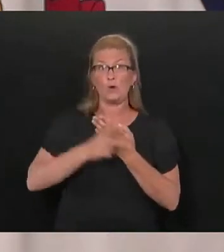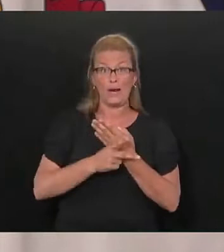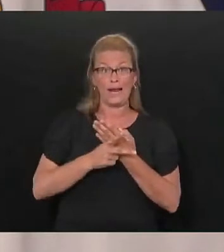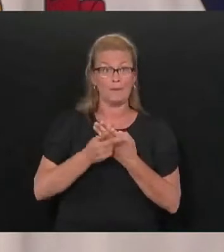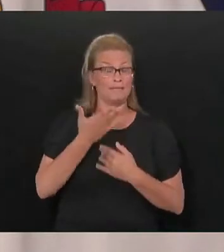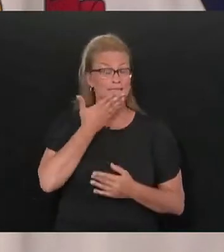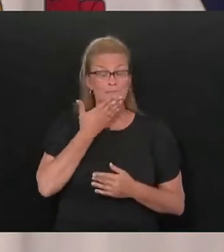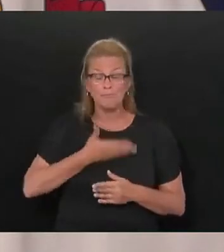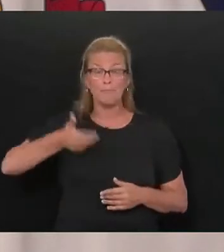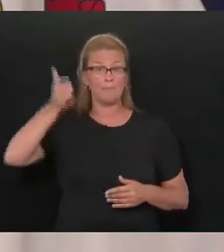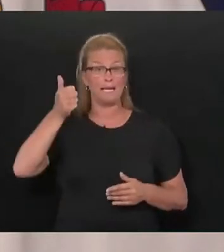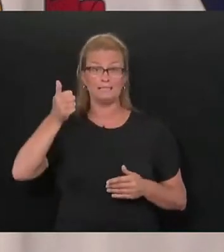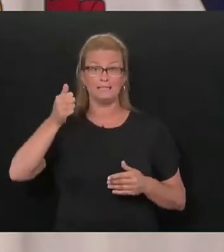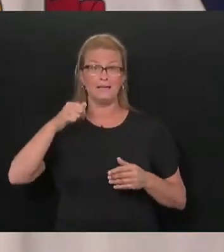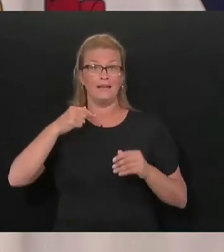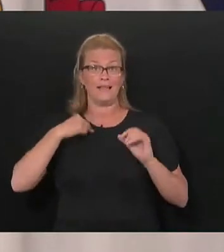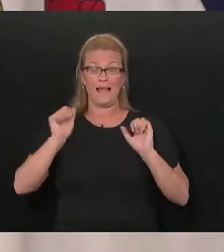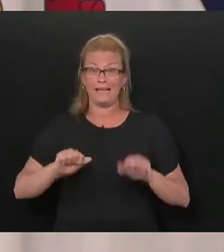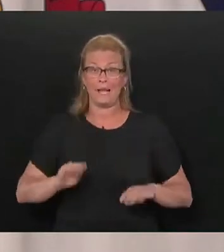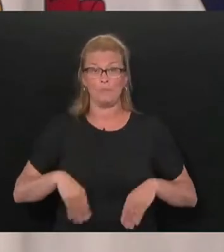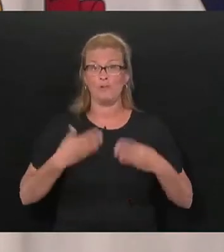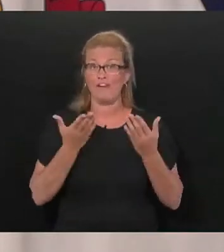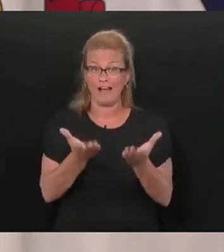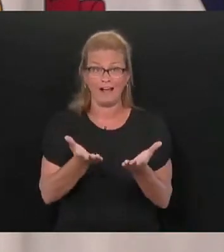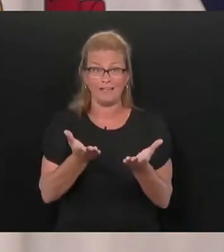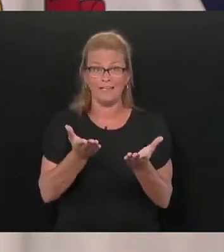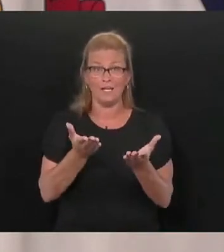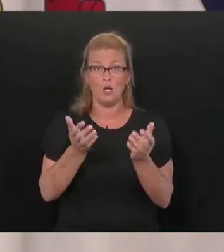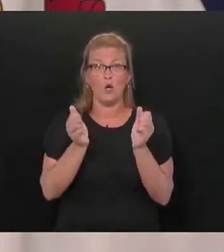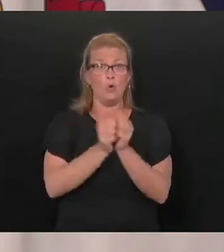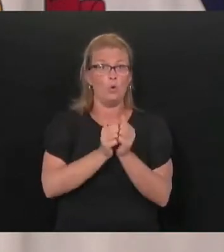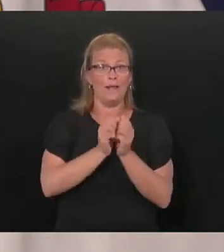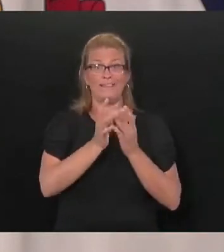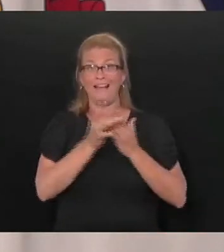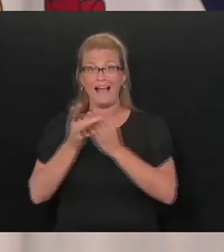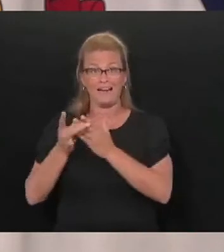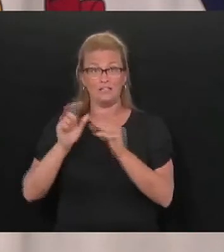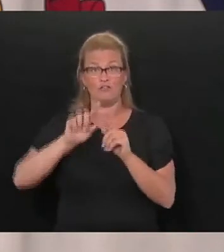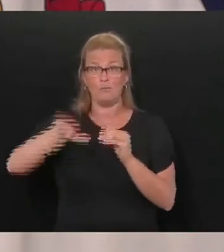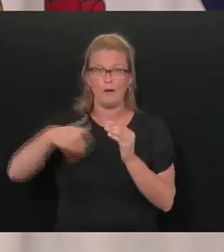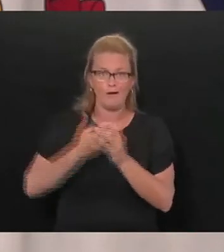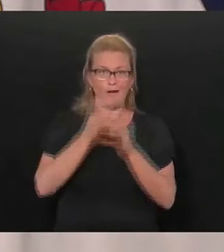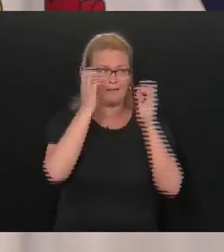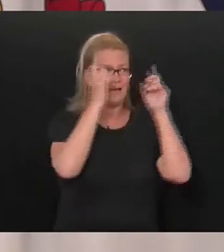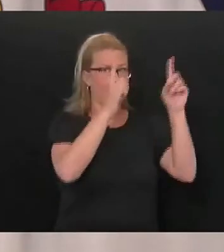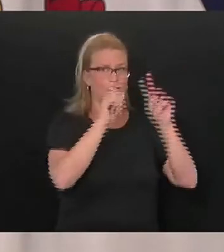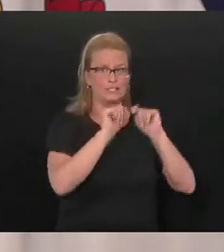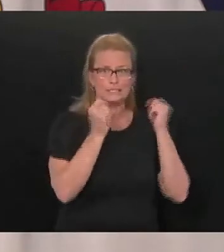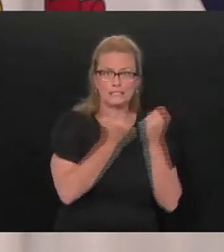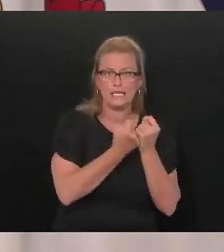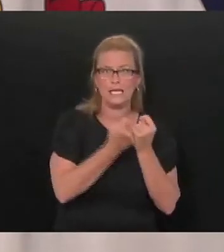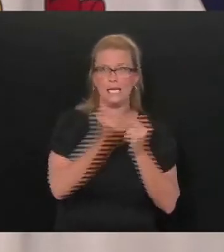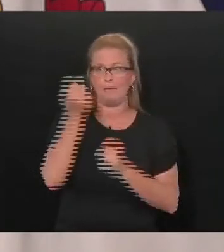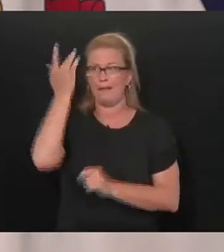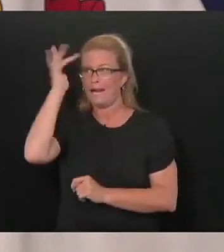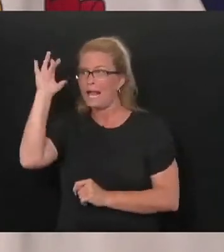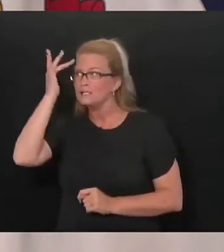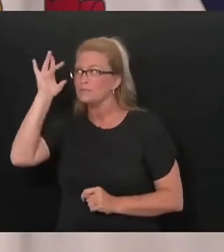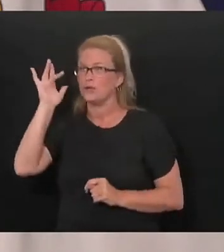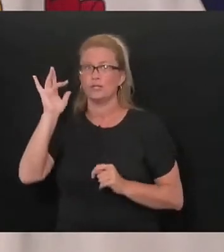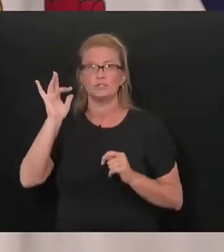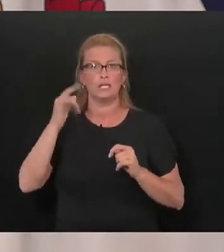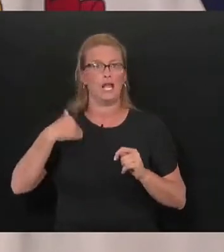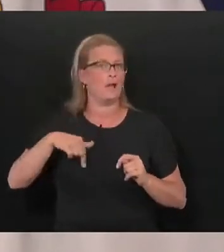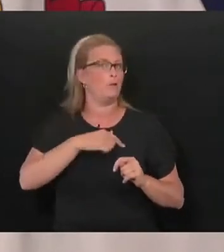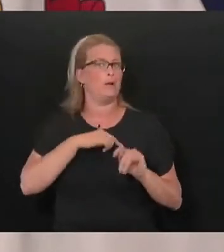can possibly bring you with the guidance of all the education people and all the experts, and absolutely we